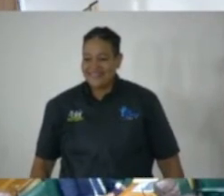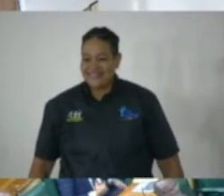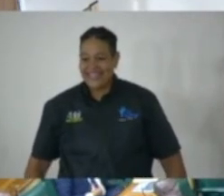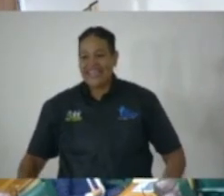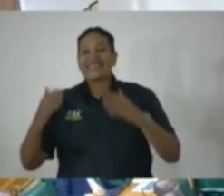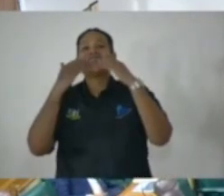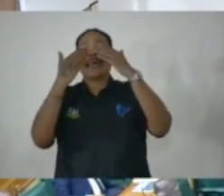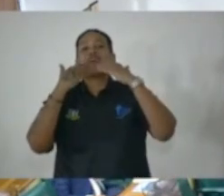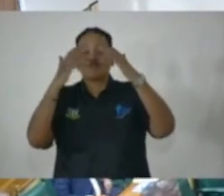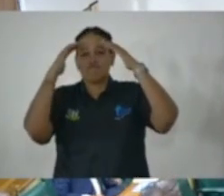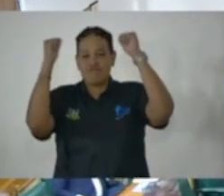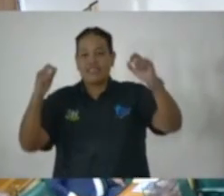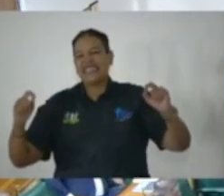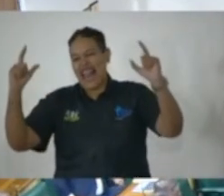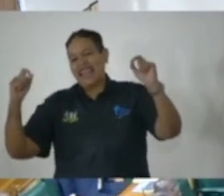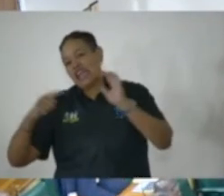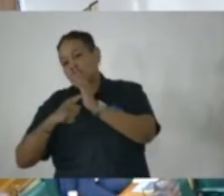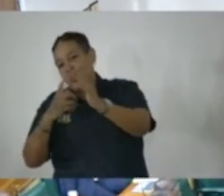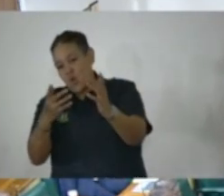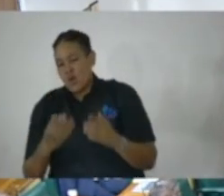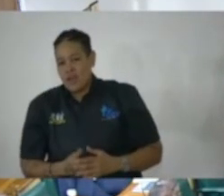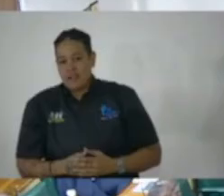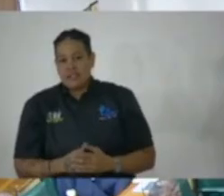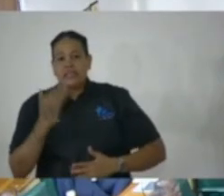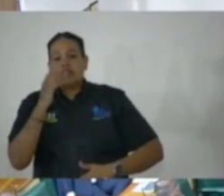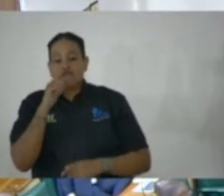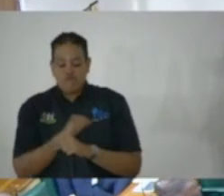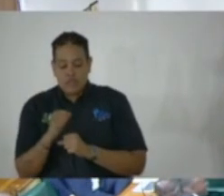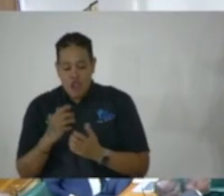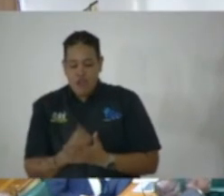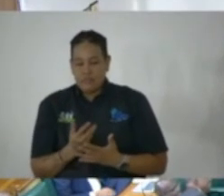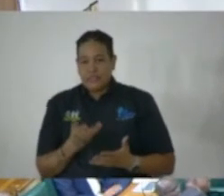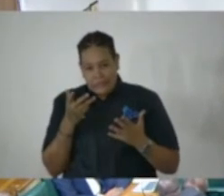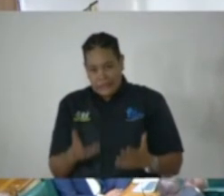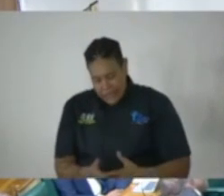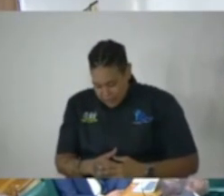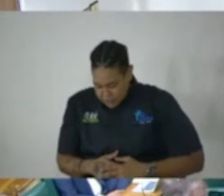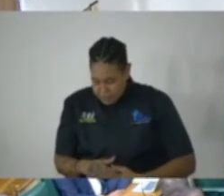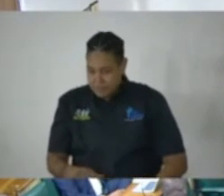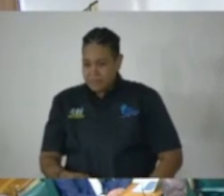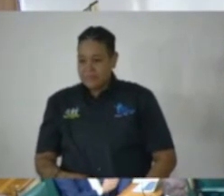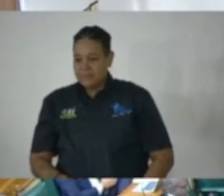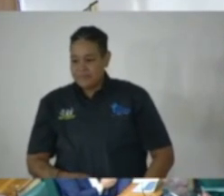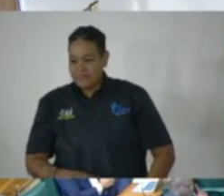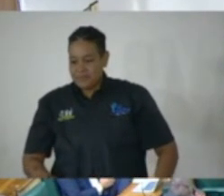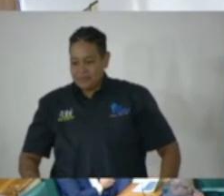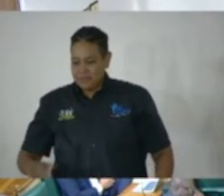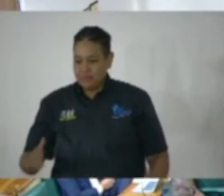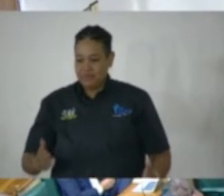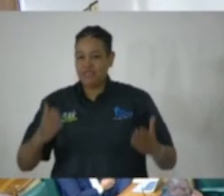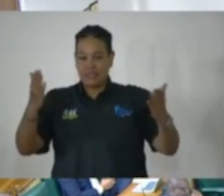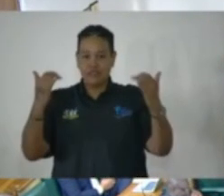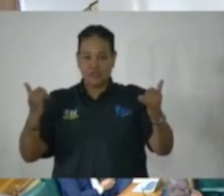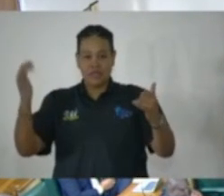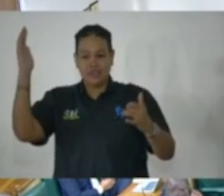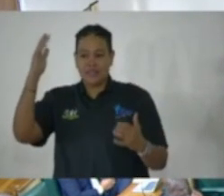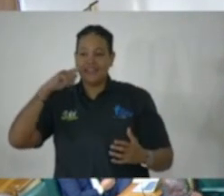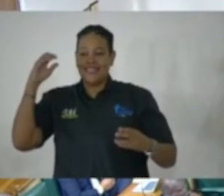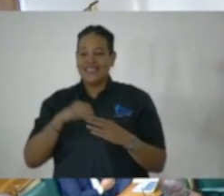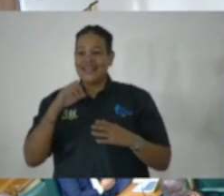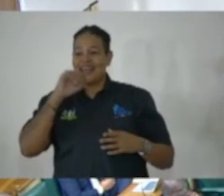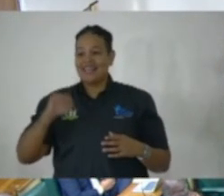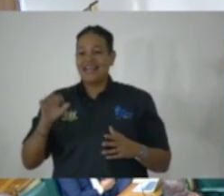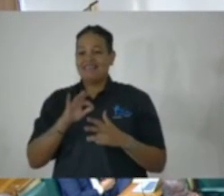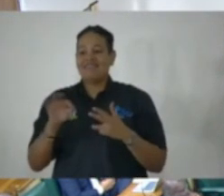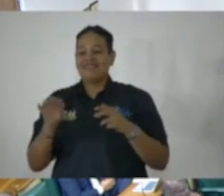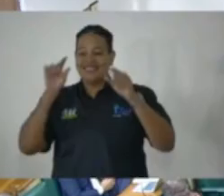Thank you, Mr. President, for the opportunity to present today. Getting to the age that I have to